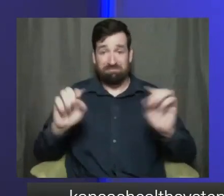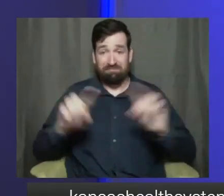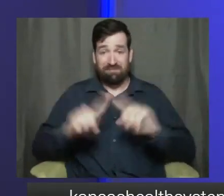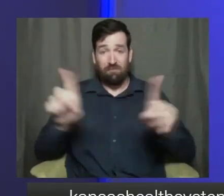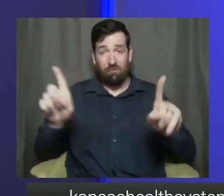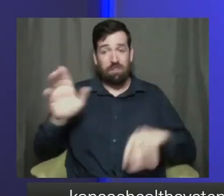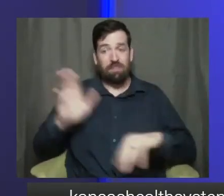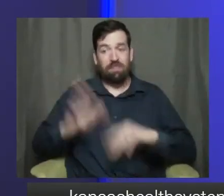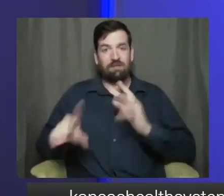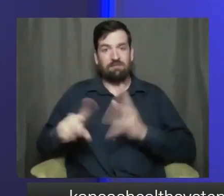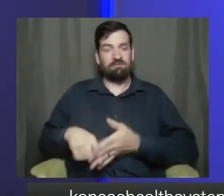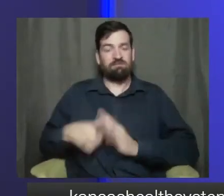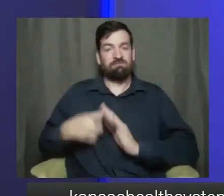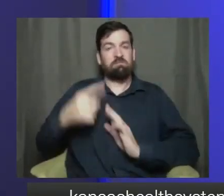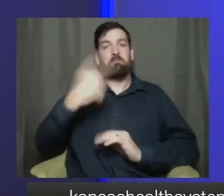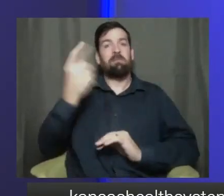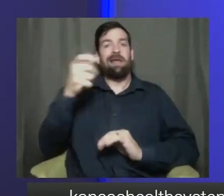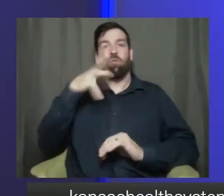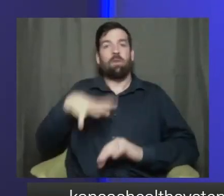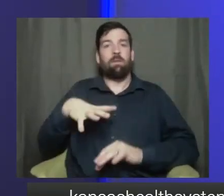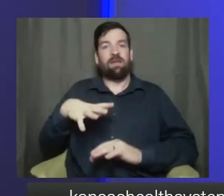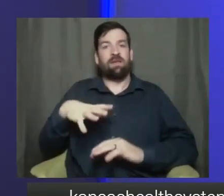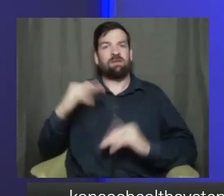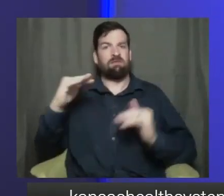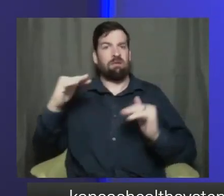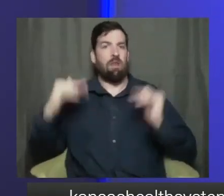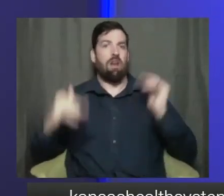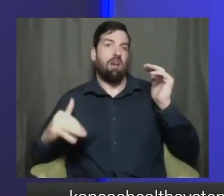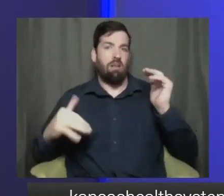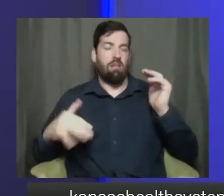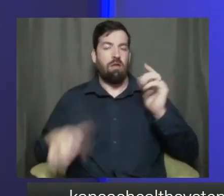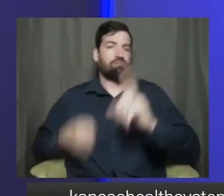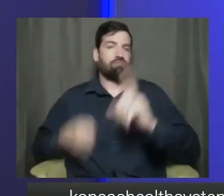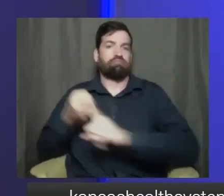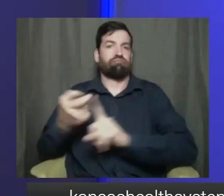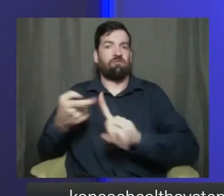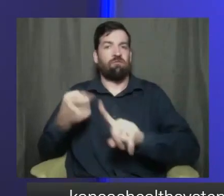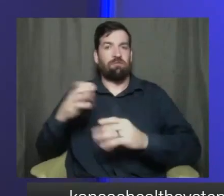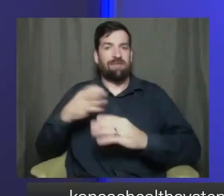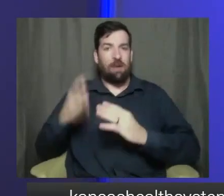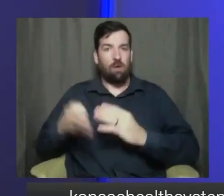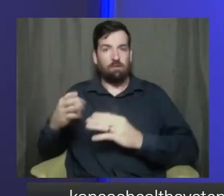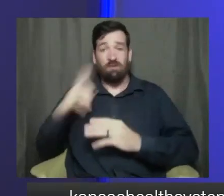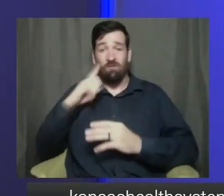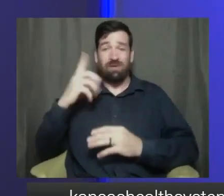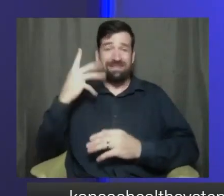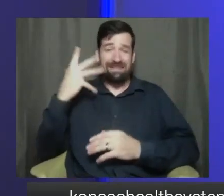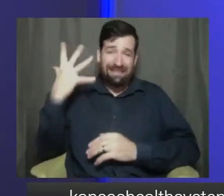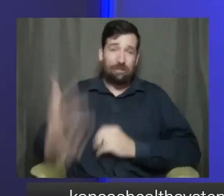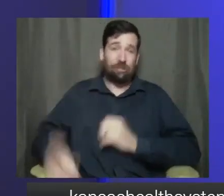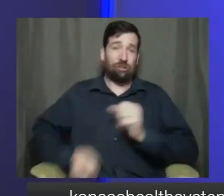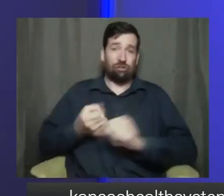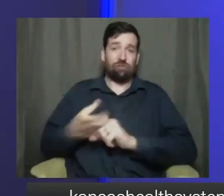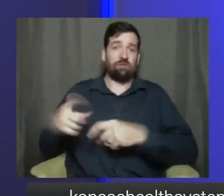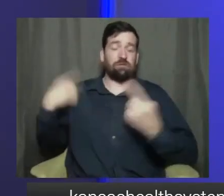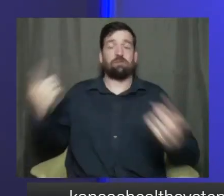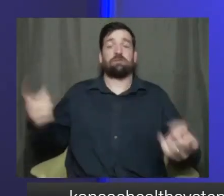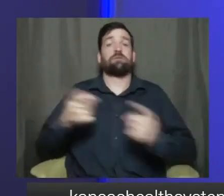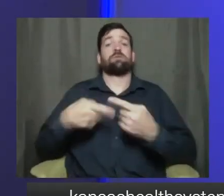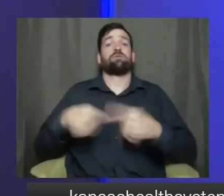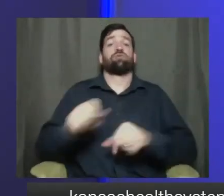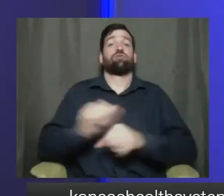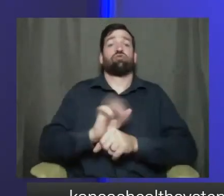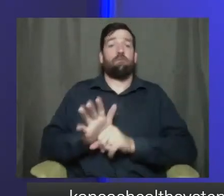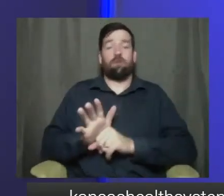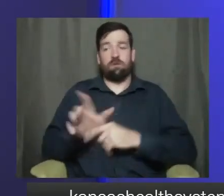Black women have been disproportionately affected by these outcomes for centuries, and so we saw that exacerbated during COVID, and I think what Dr. Ault said